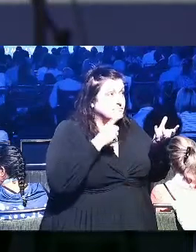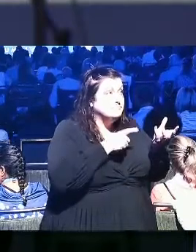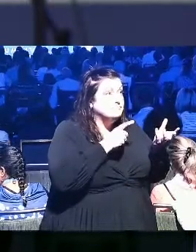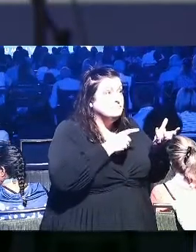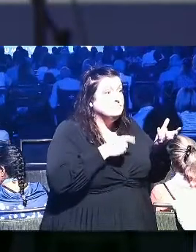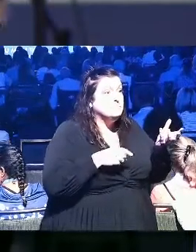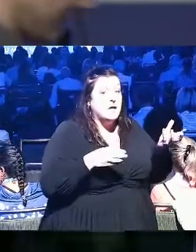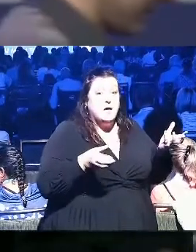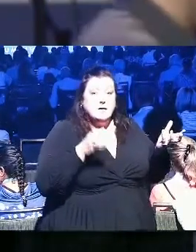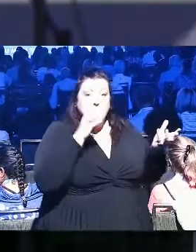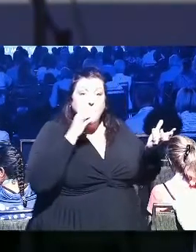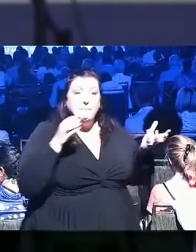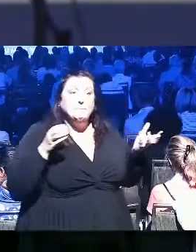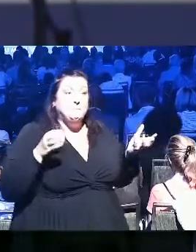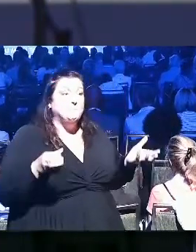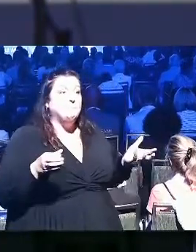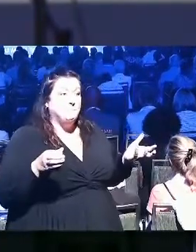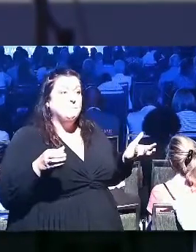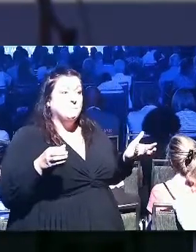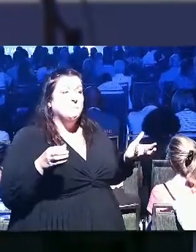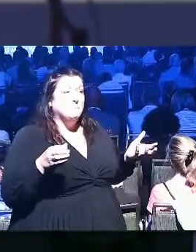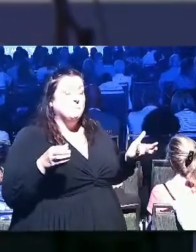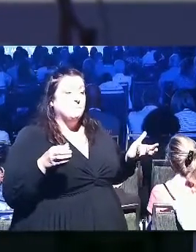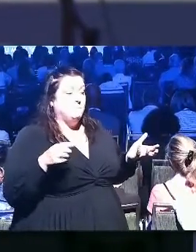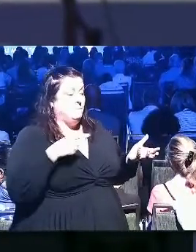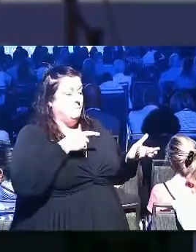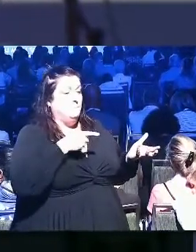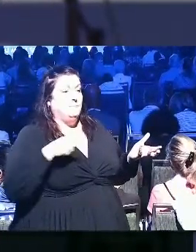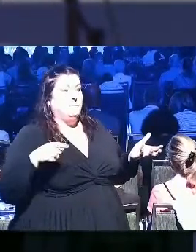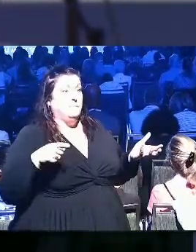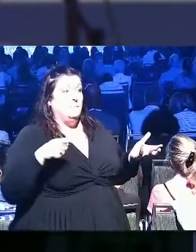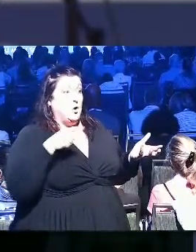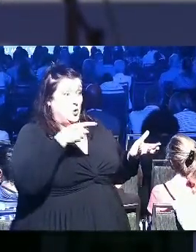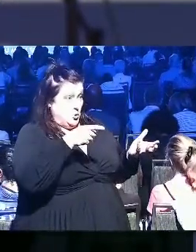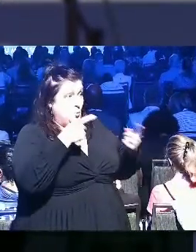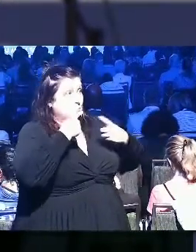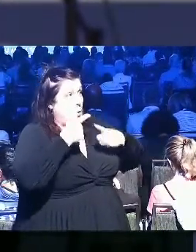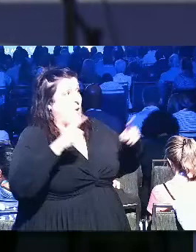and drink this cup, you proclaim